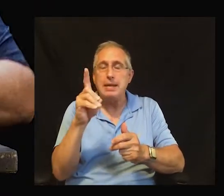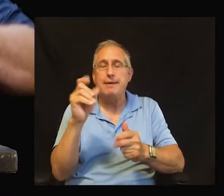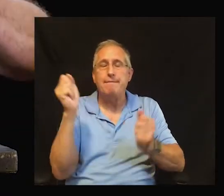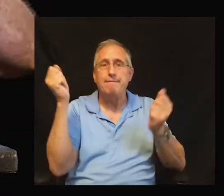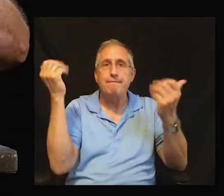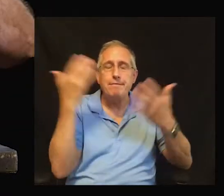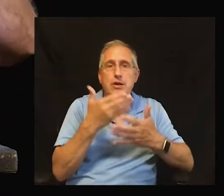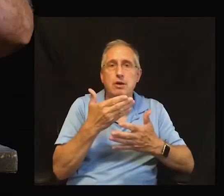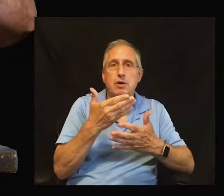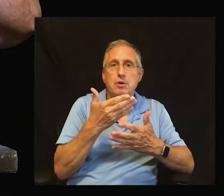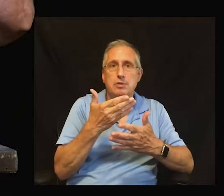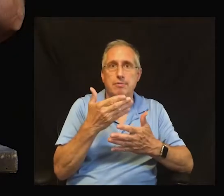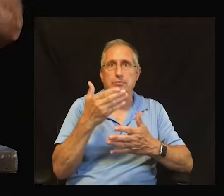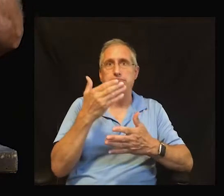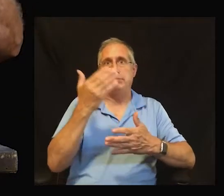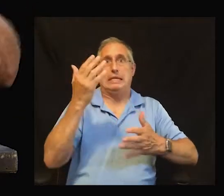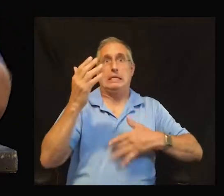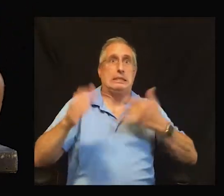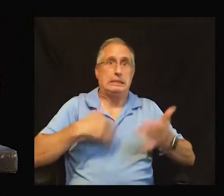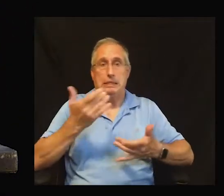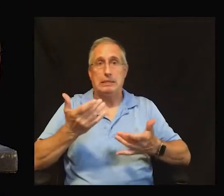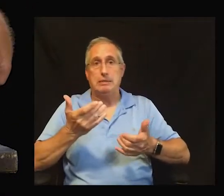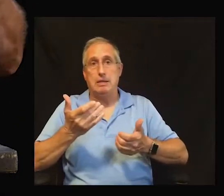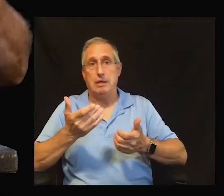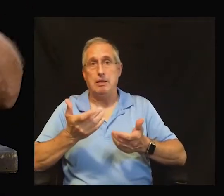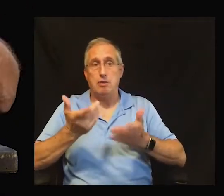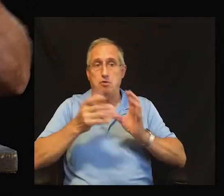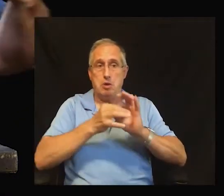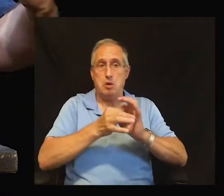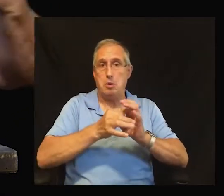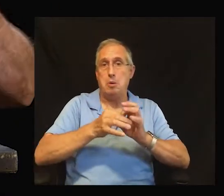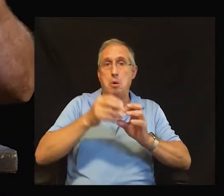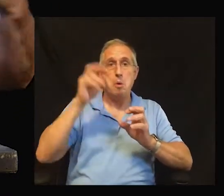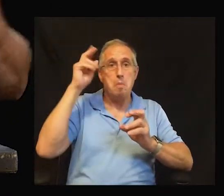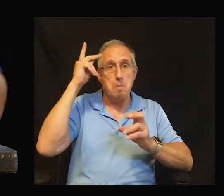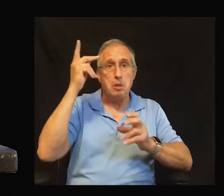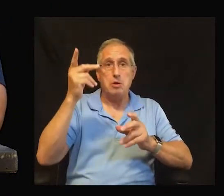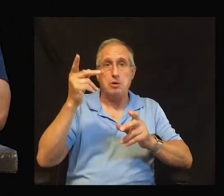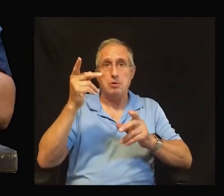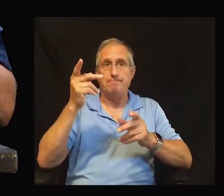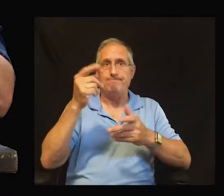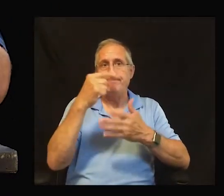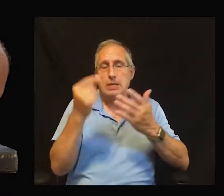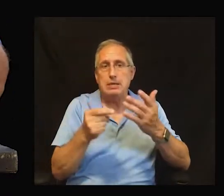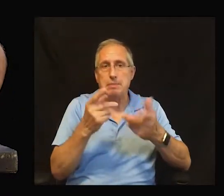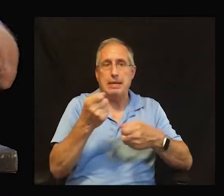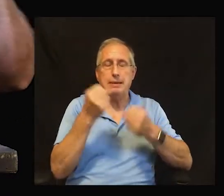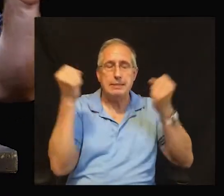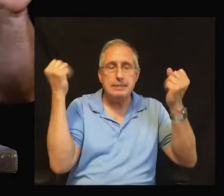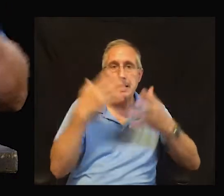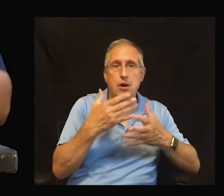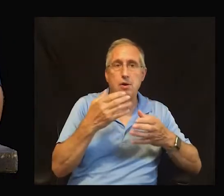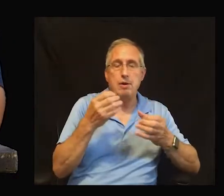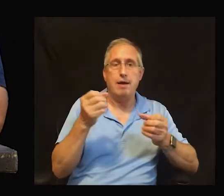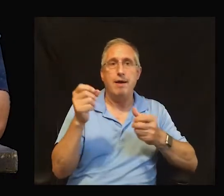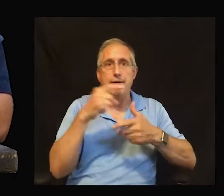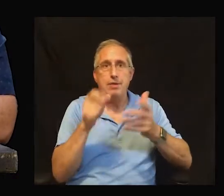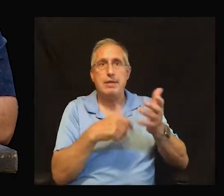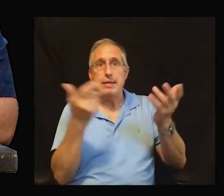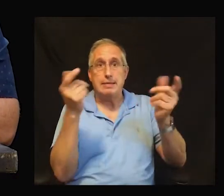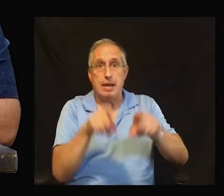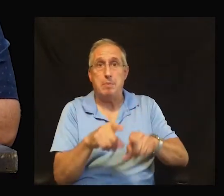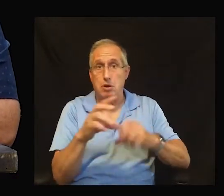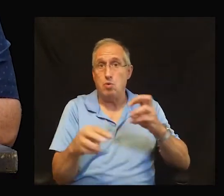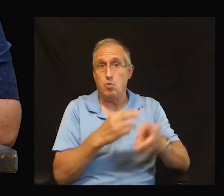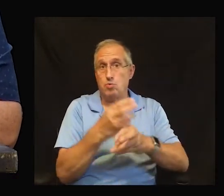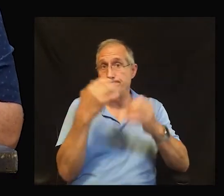media is just working us up into a frenzy according to their little political bent, whichever way it goes, making us scared and afraid of everything that's going